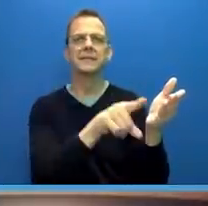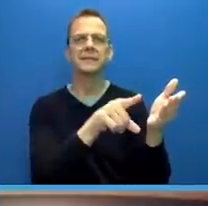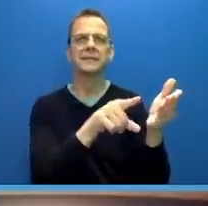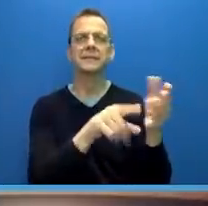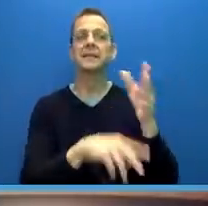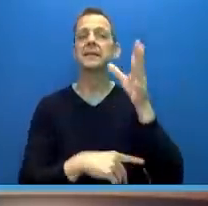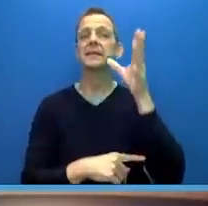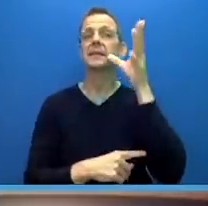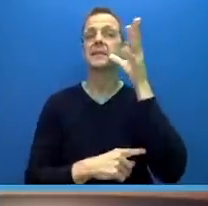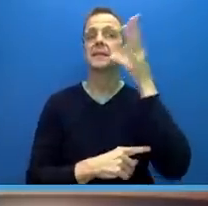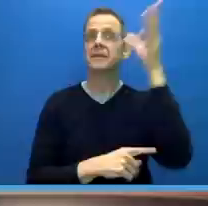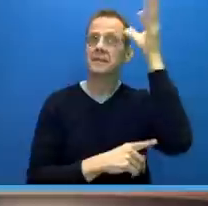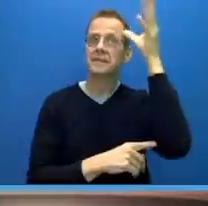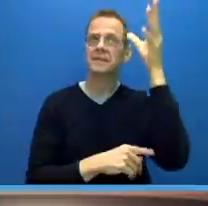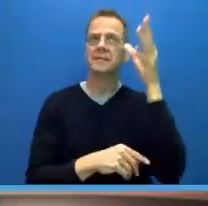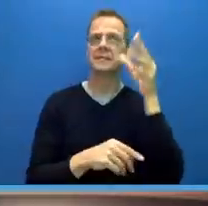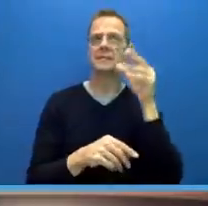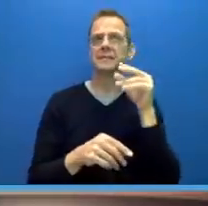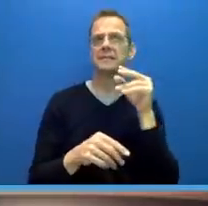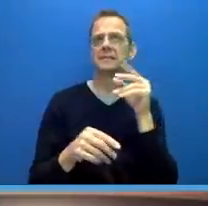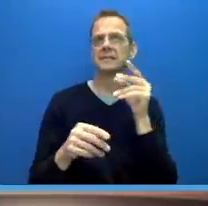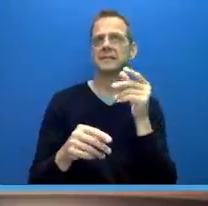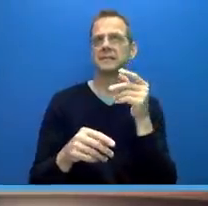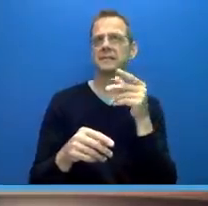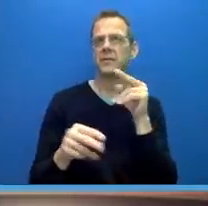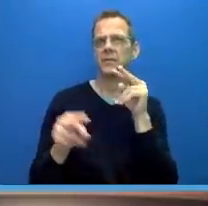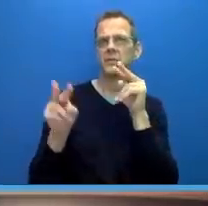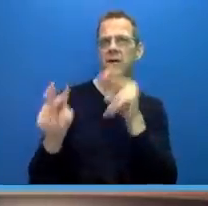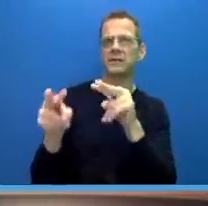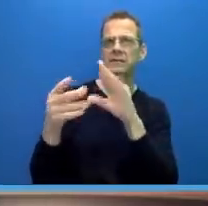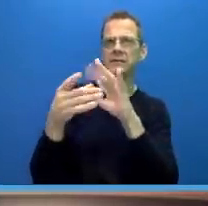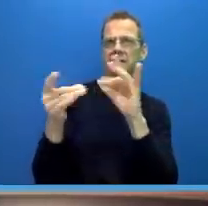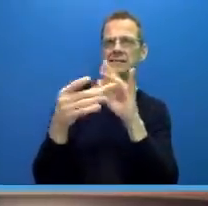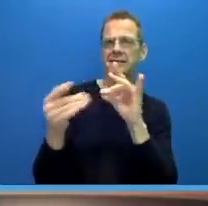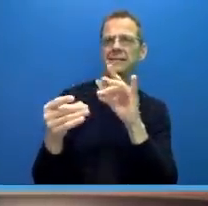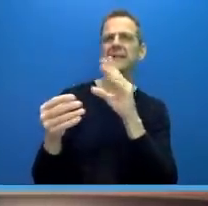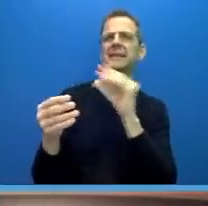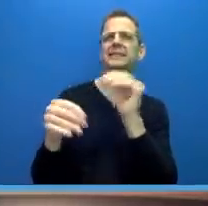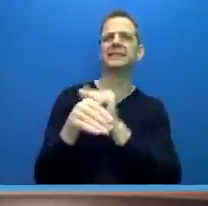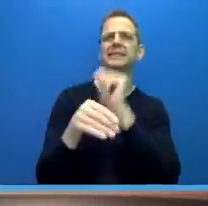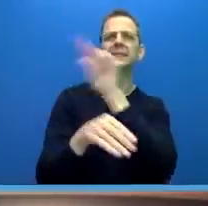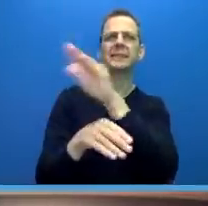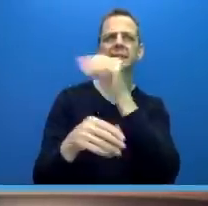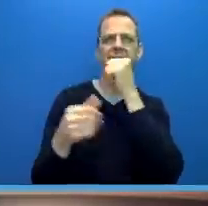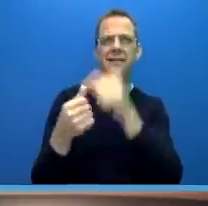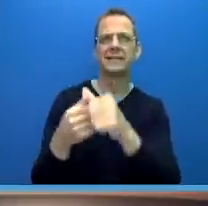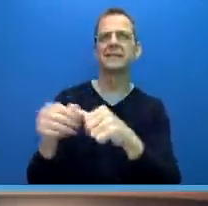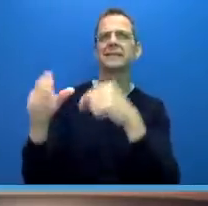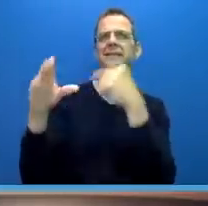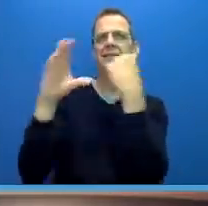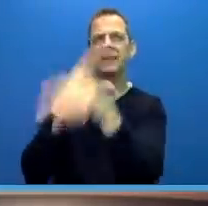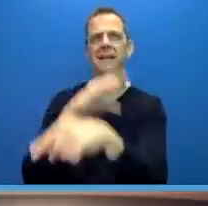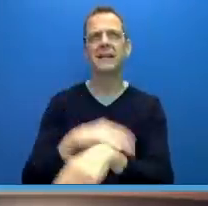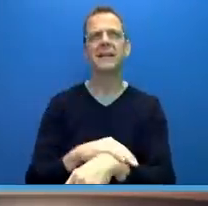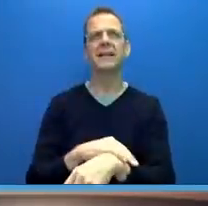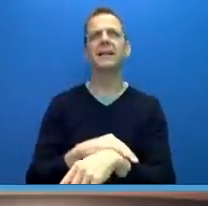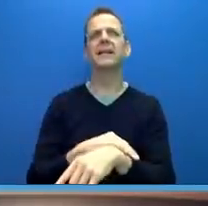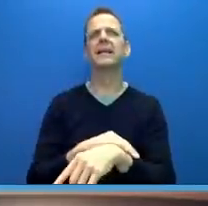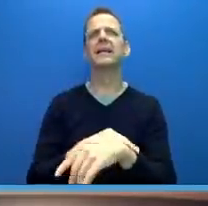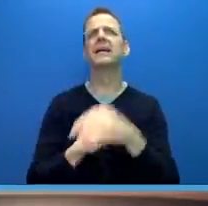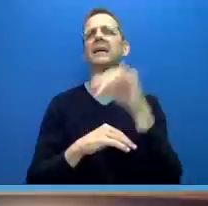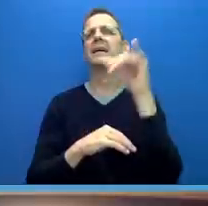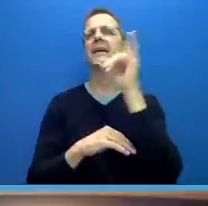their leadership in school, to their school board trustees, superintendents, the presentation that